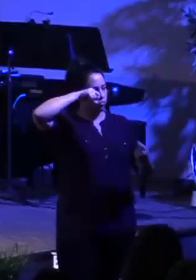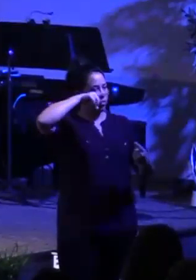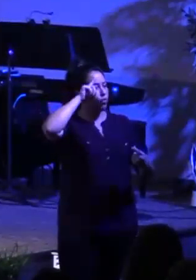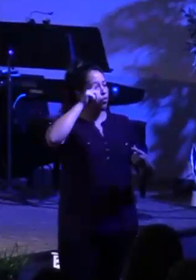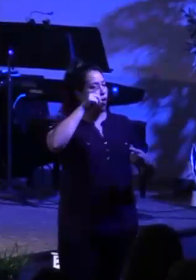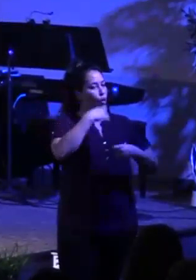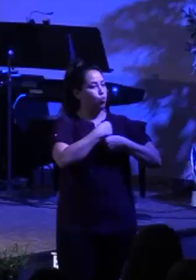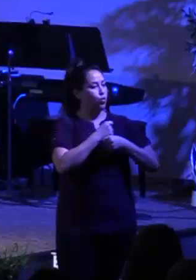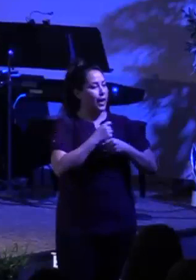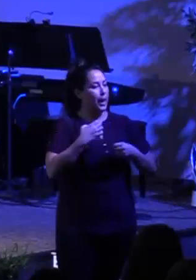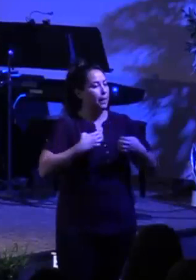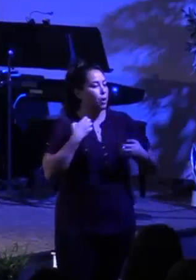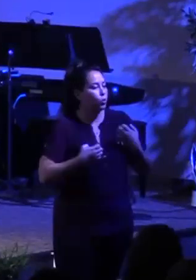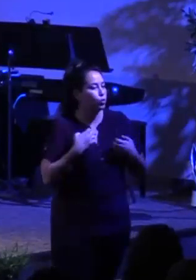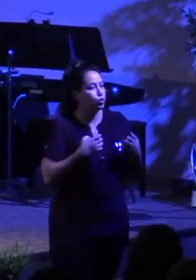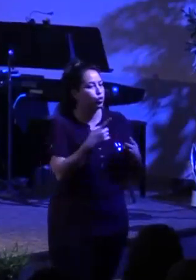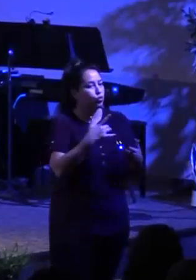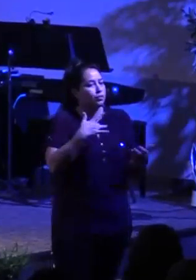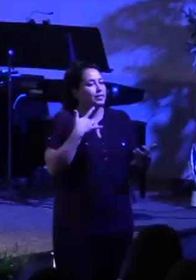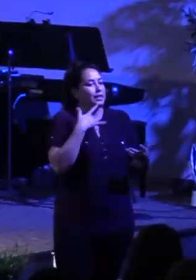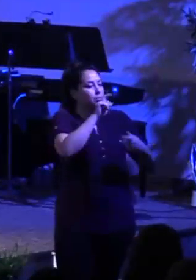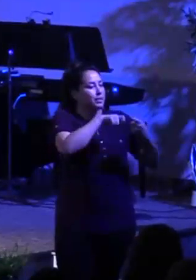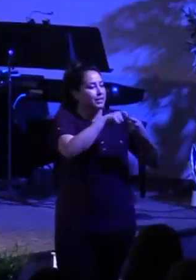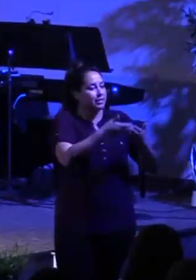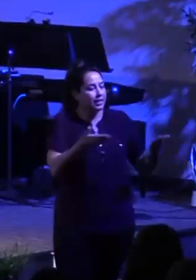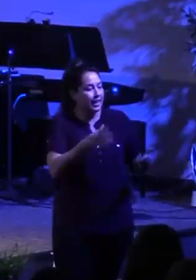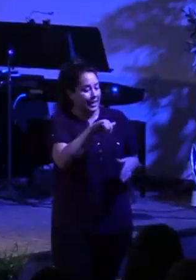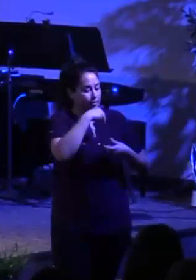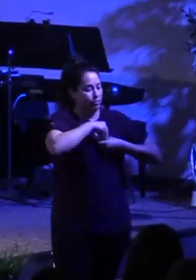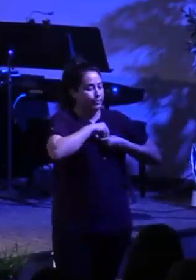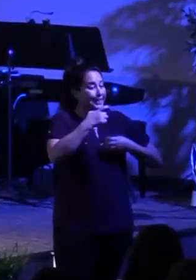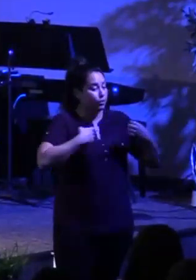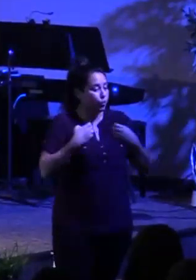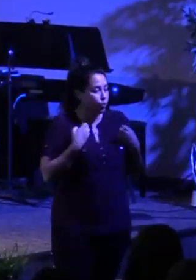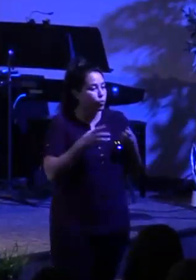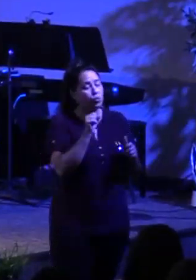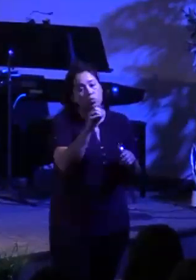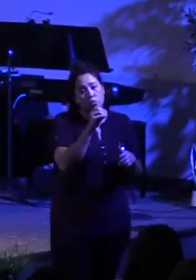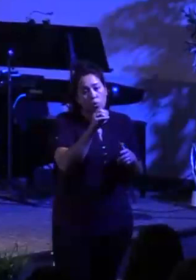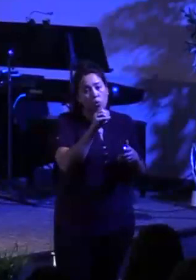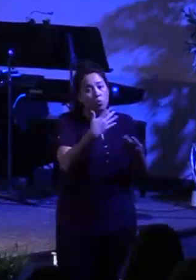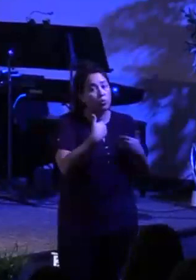right? So you feel certain things. It's an emotion. And these emotions then,